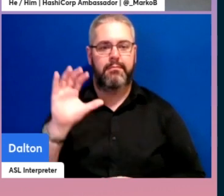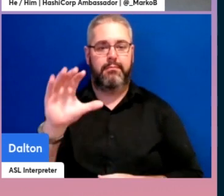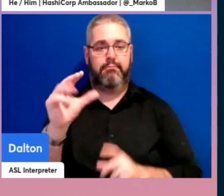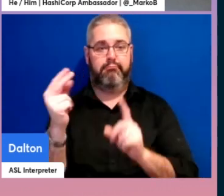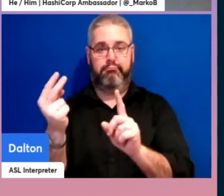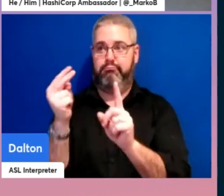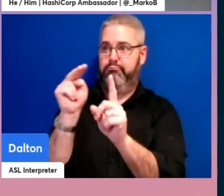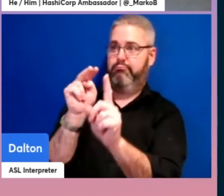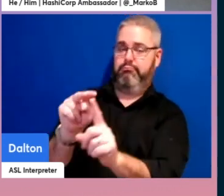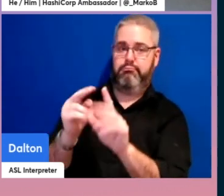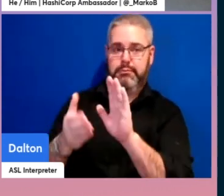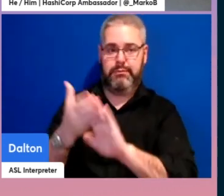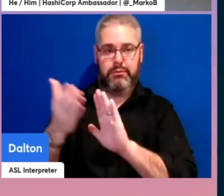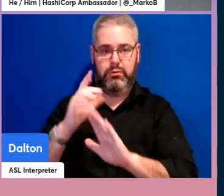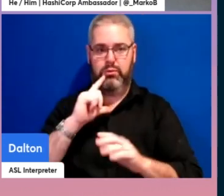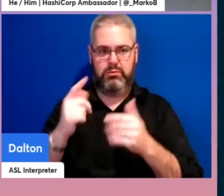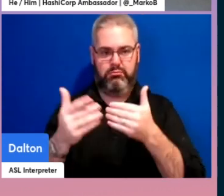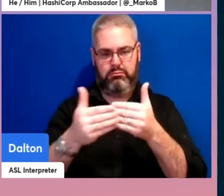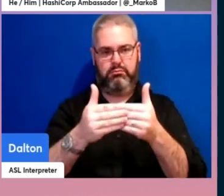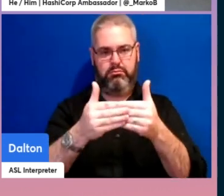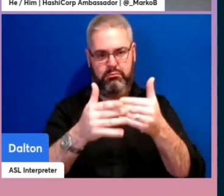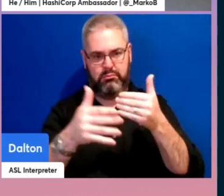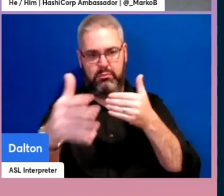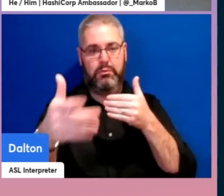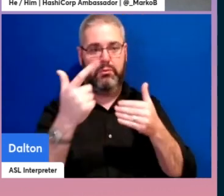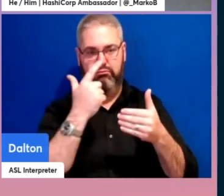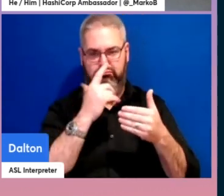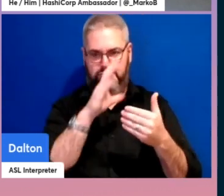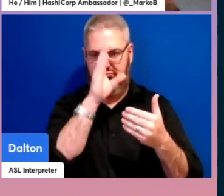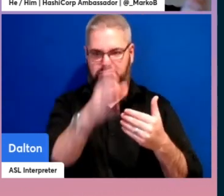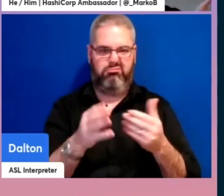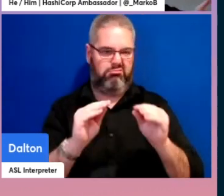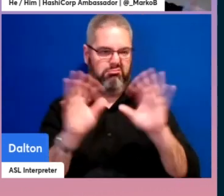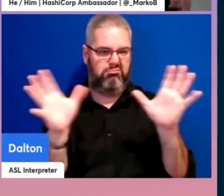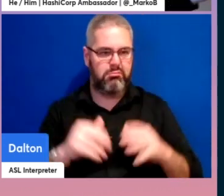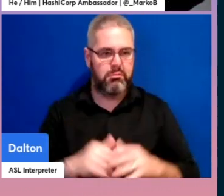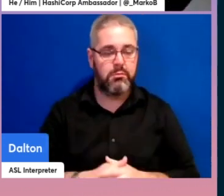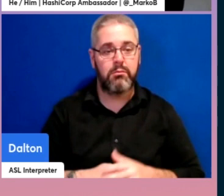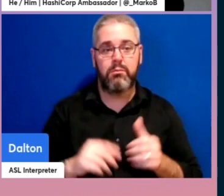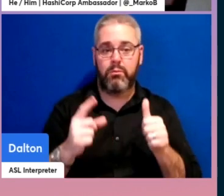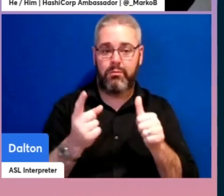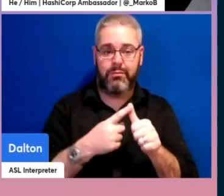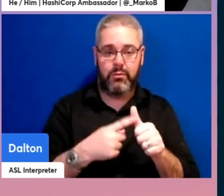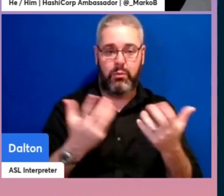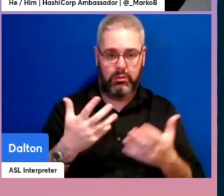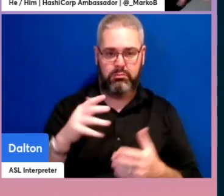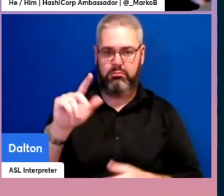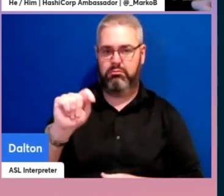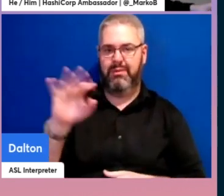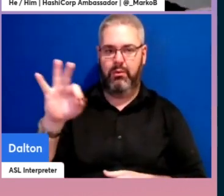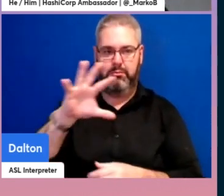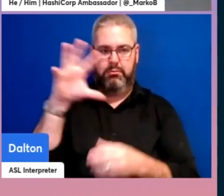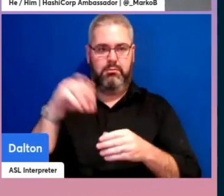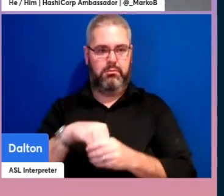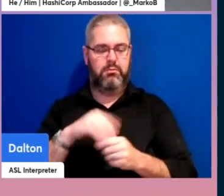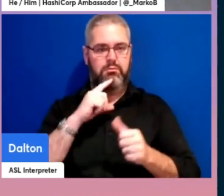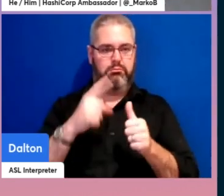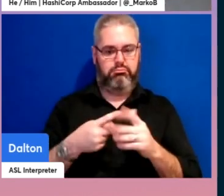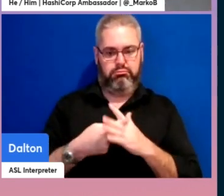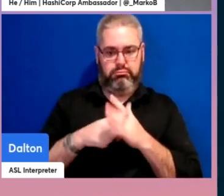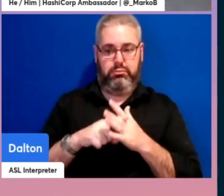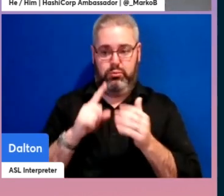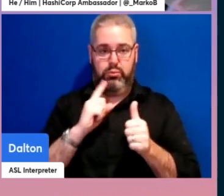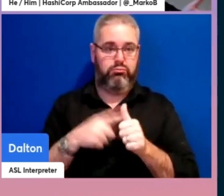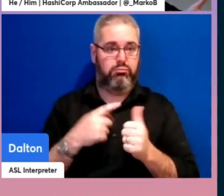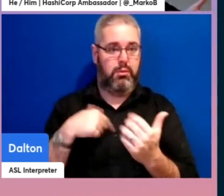fairly straightforward. So first, you obviously need to do Terraform init, which kind of initialize all the modules and providers,